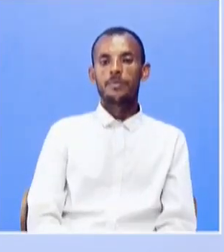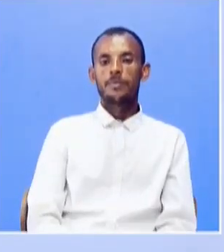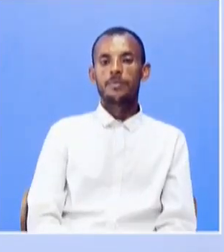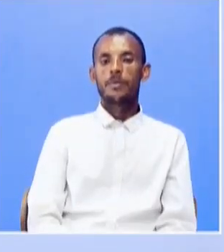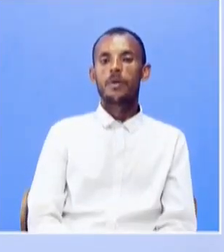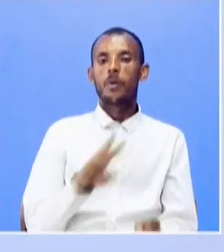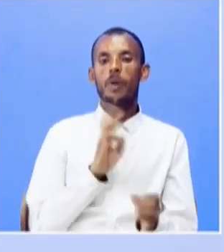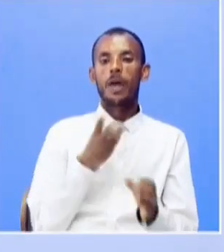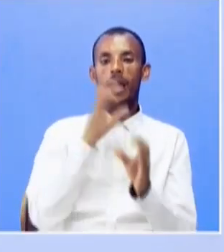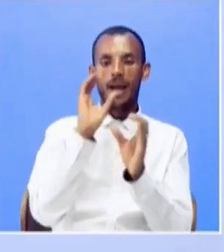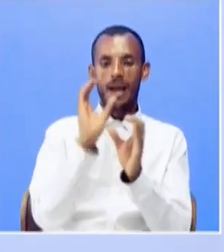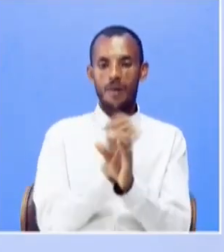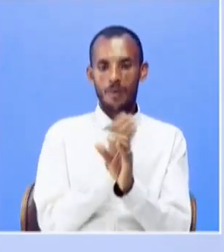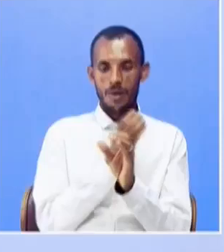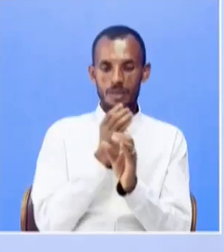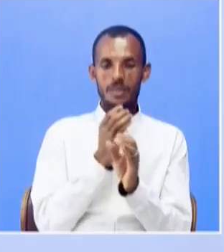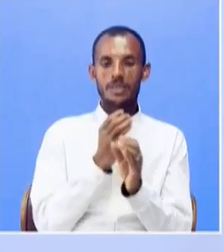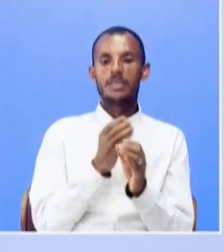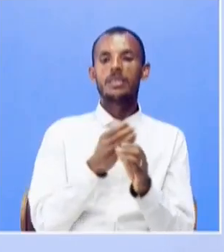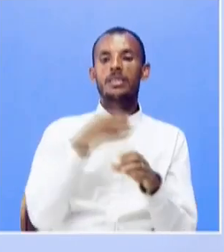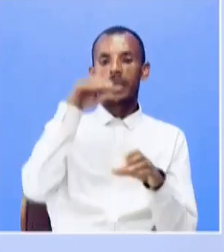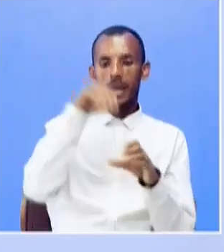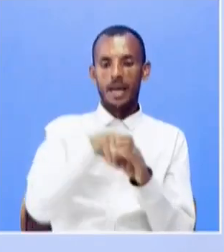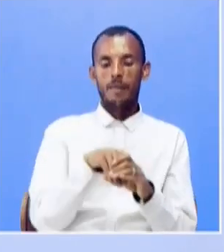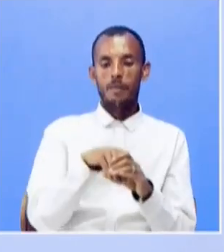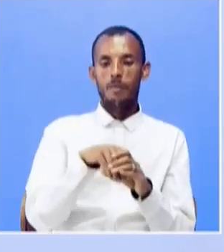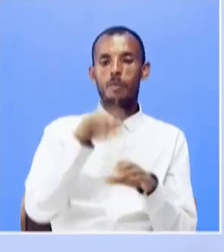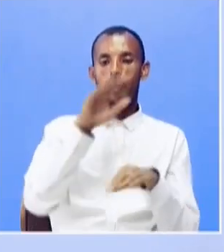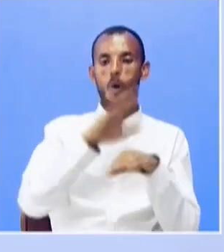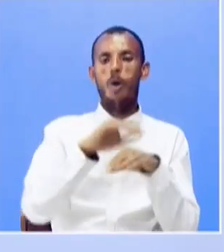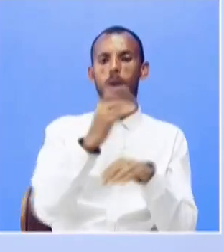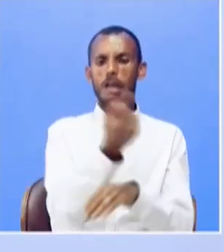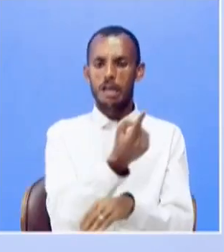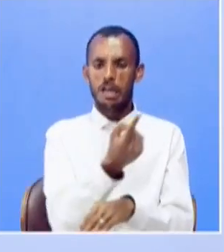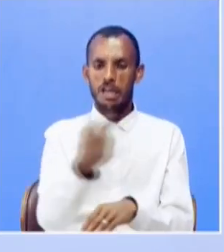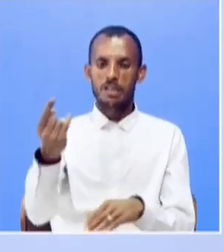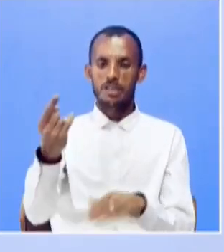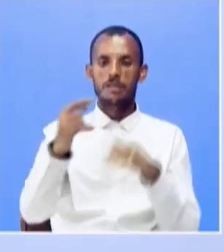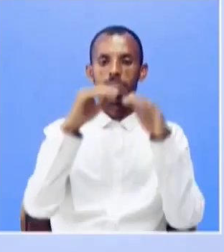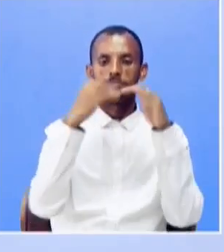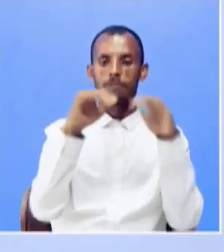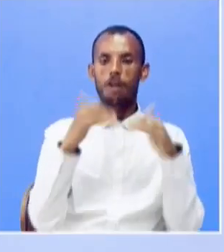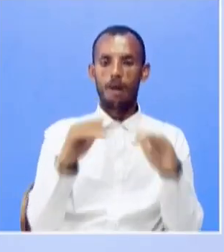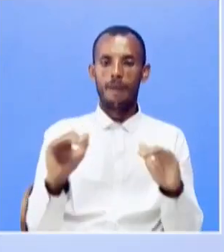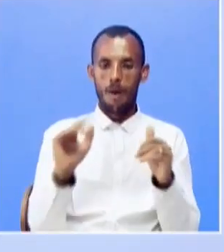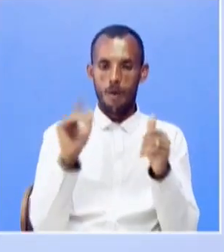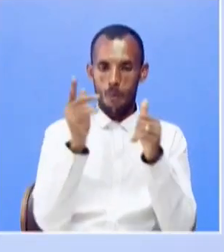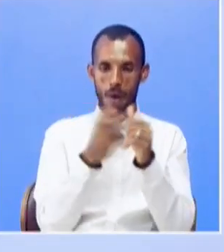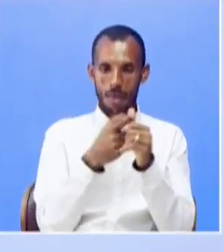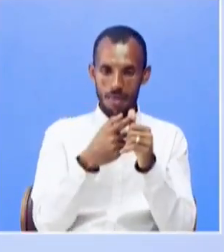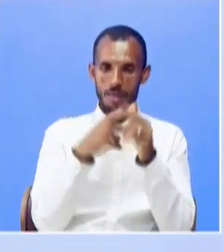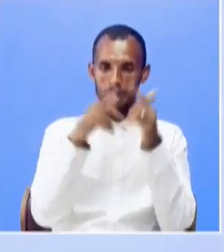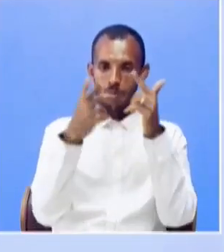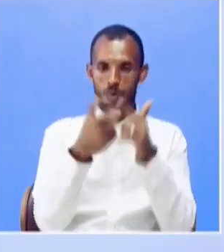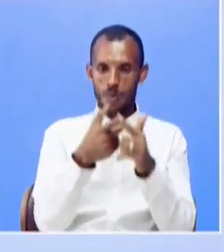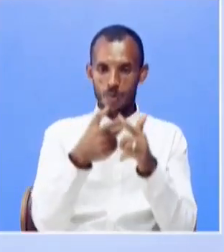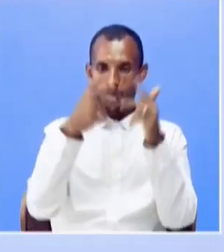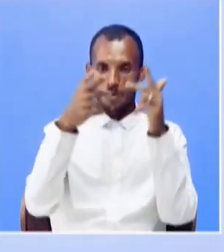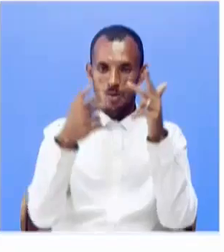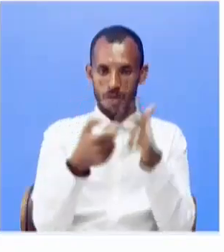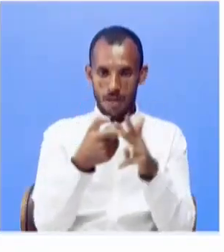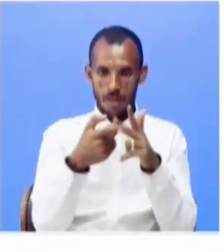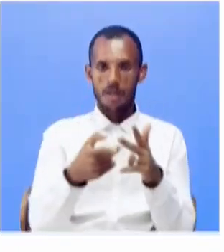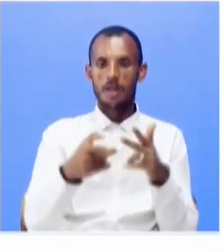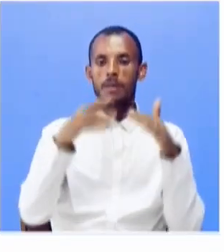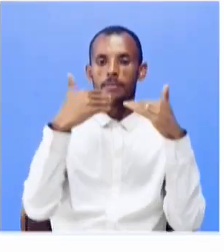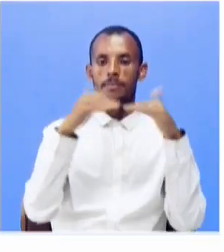we calculate the income tax on each interval. Therefore, on the first